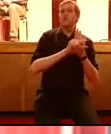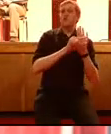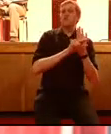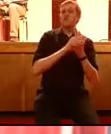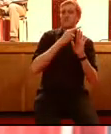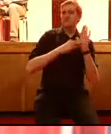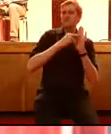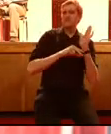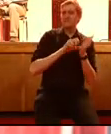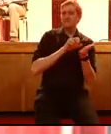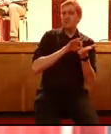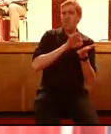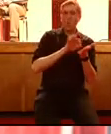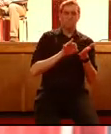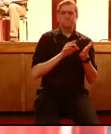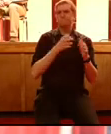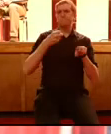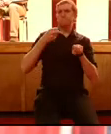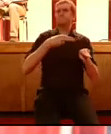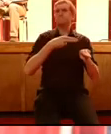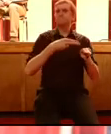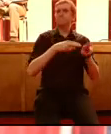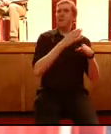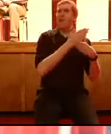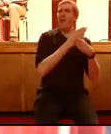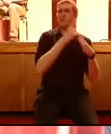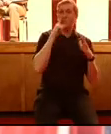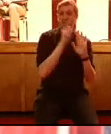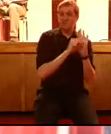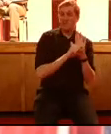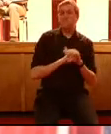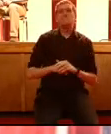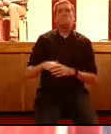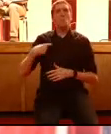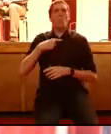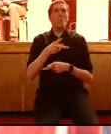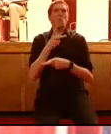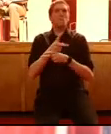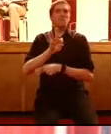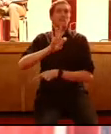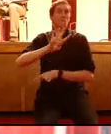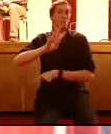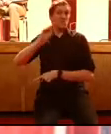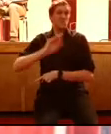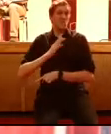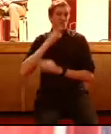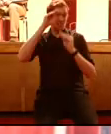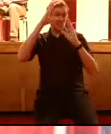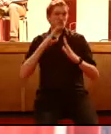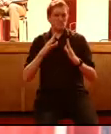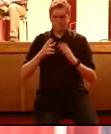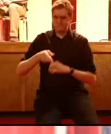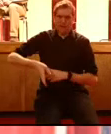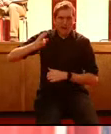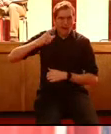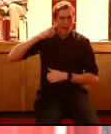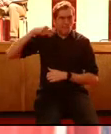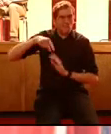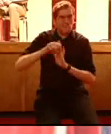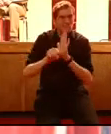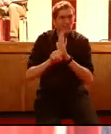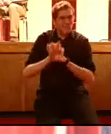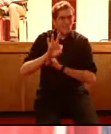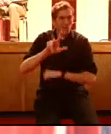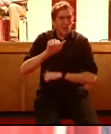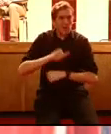average. Our teacher retention rate is 94%, one of the highest in the state. We have given